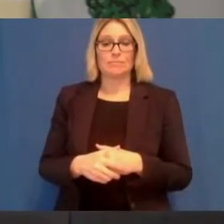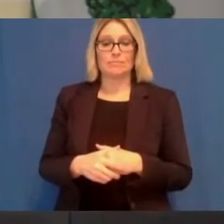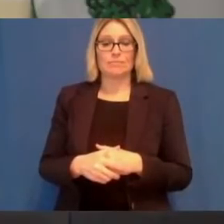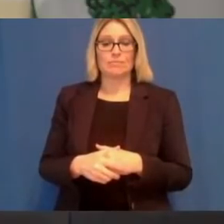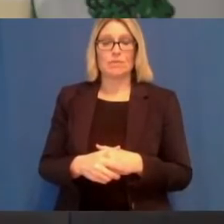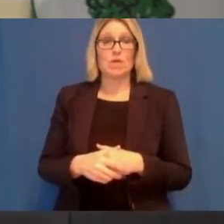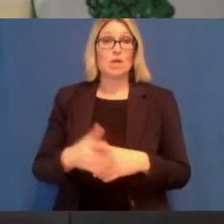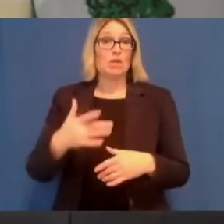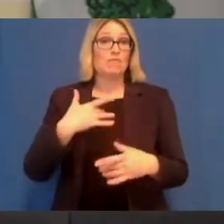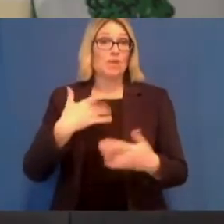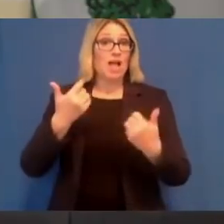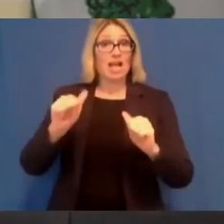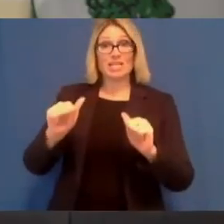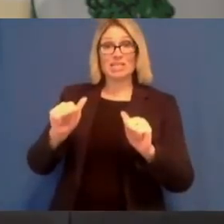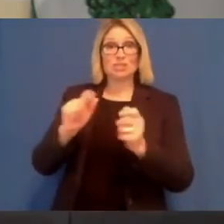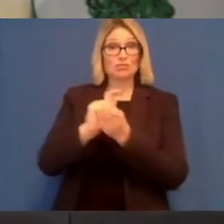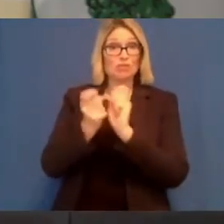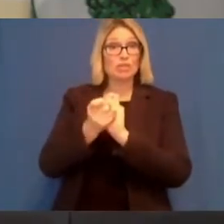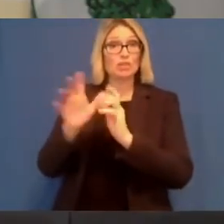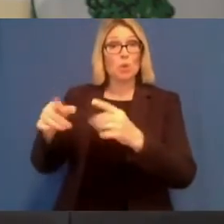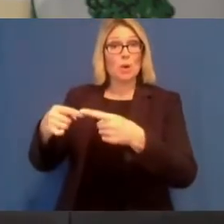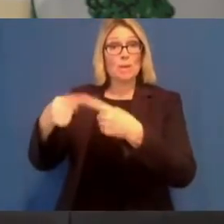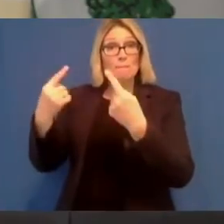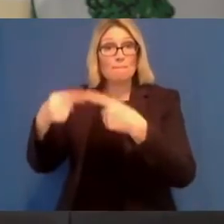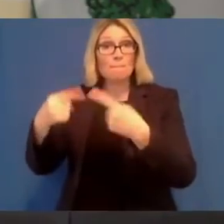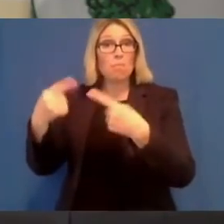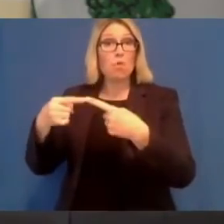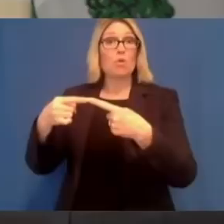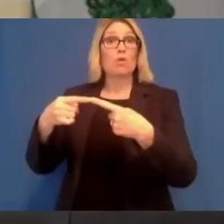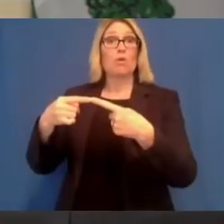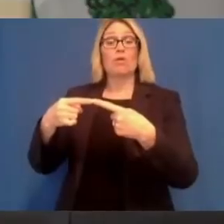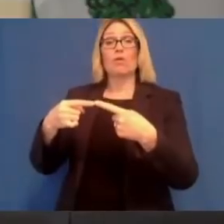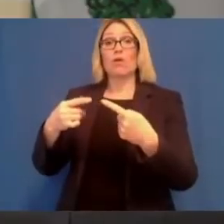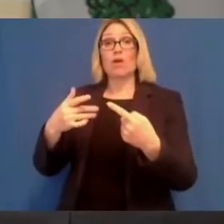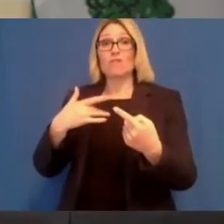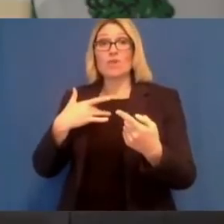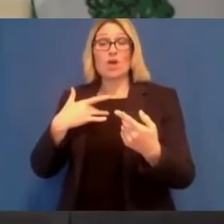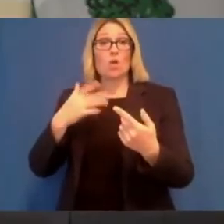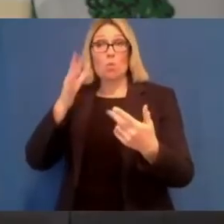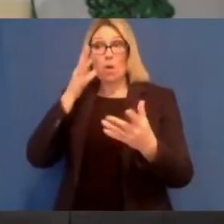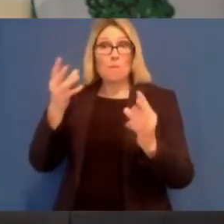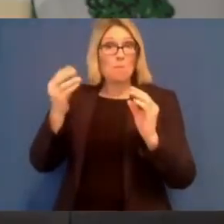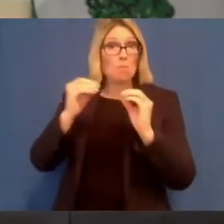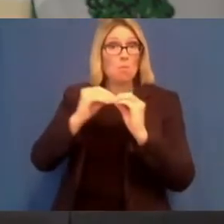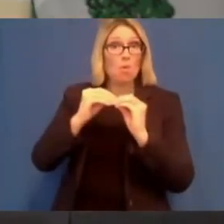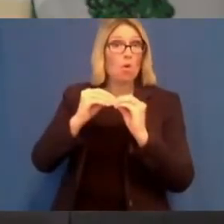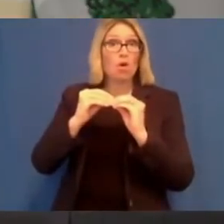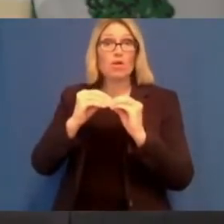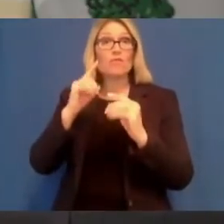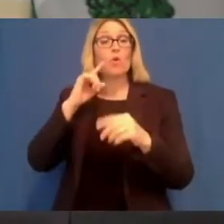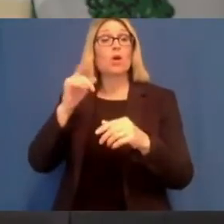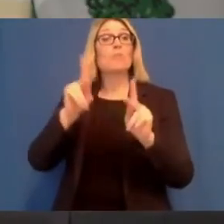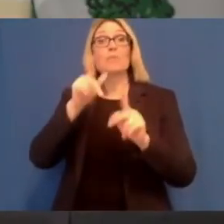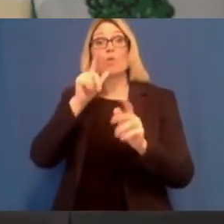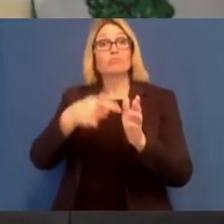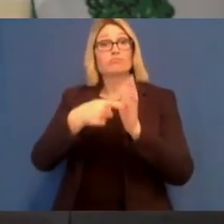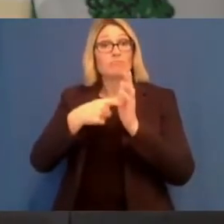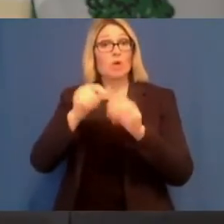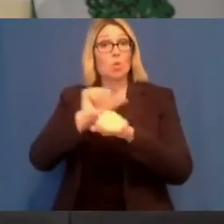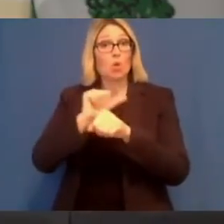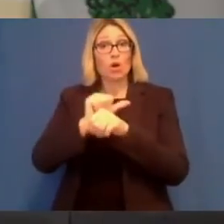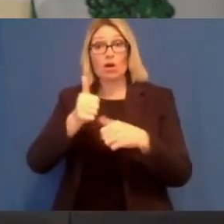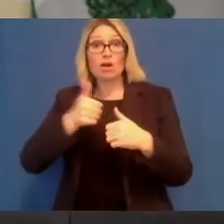at your land border? Like, will there be any different sort of guidance given for either essential workers or people who